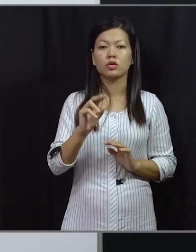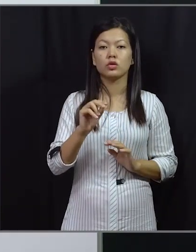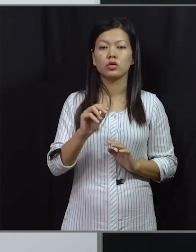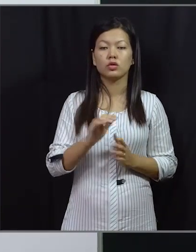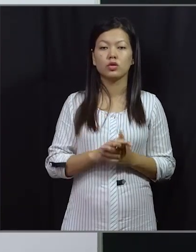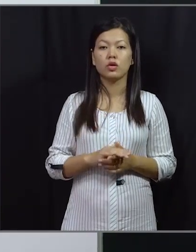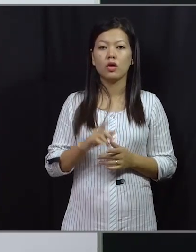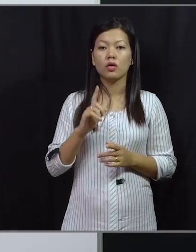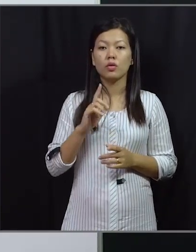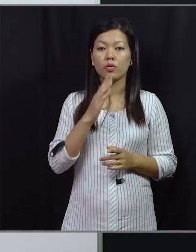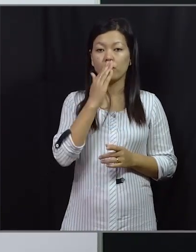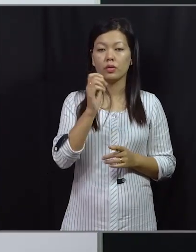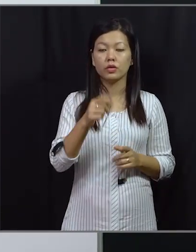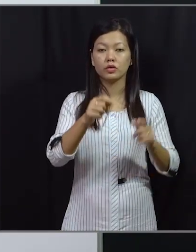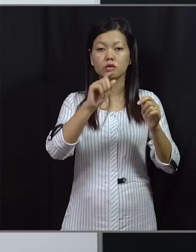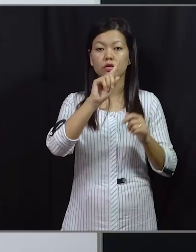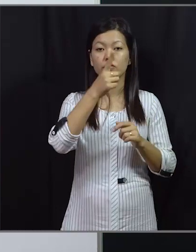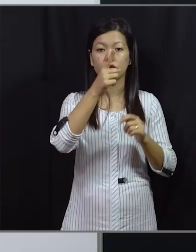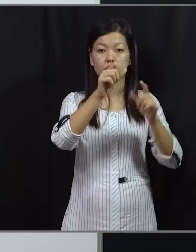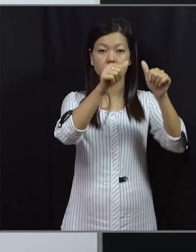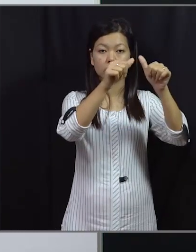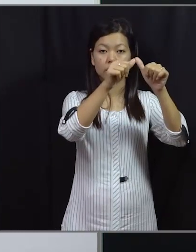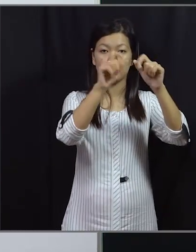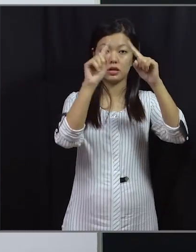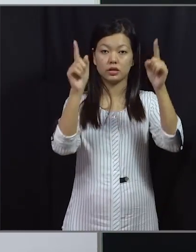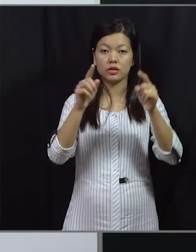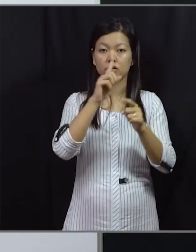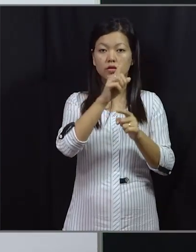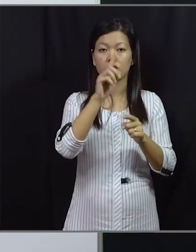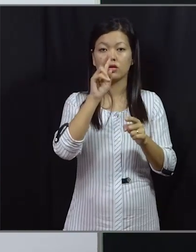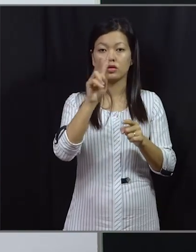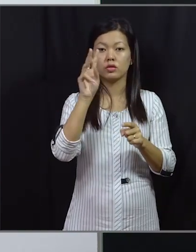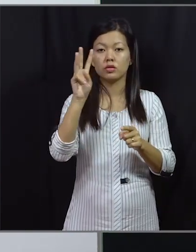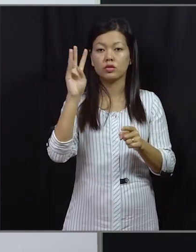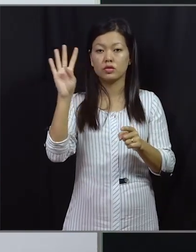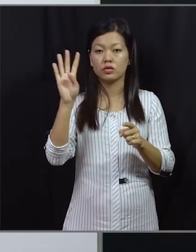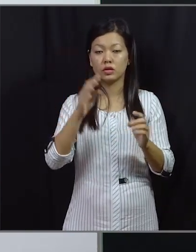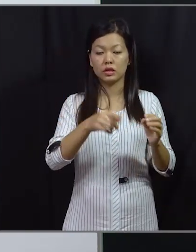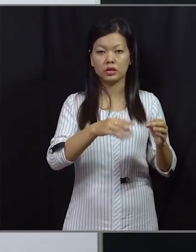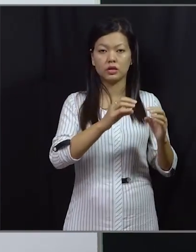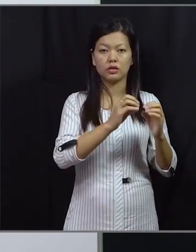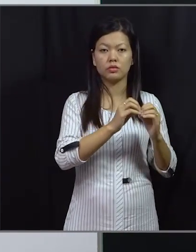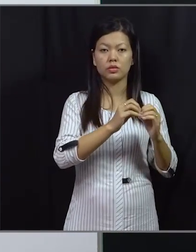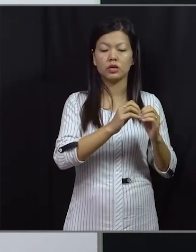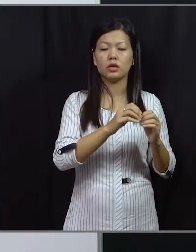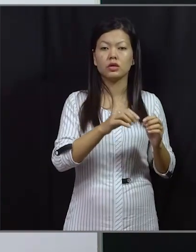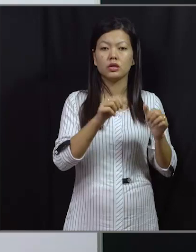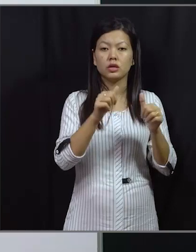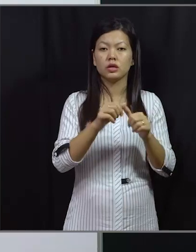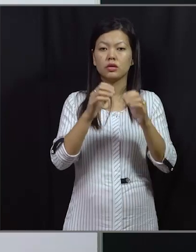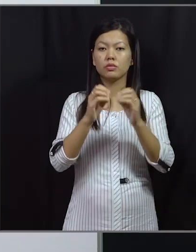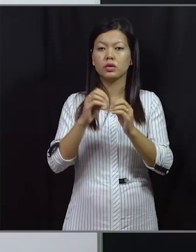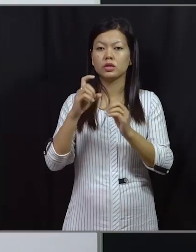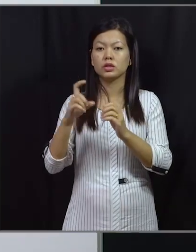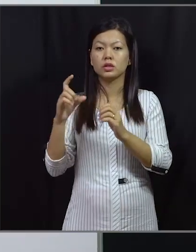don't have the same elements. But you see here n of A, the cardinal number of this set is 4. And what is what about this one?